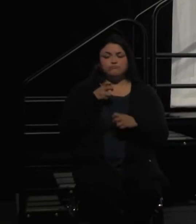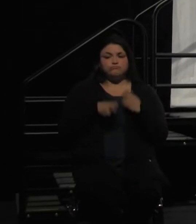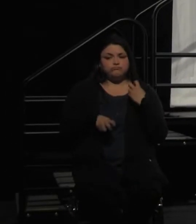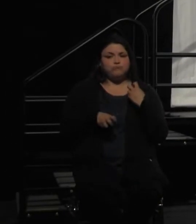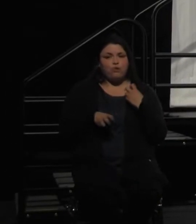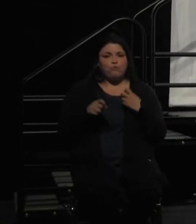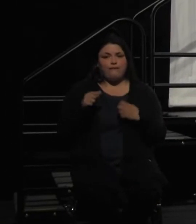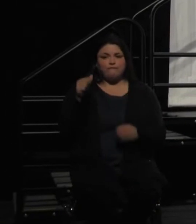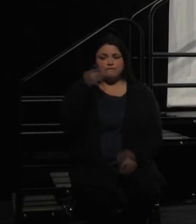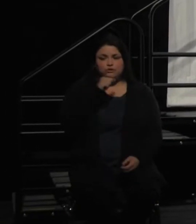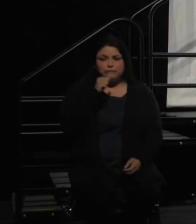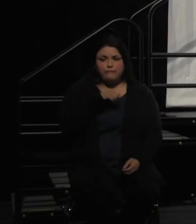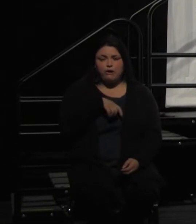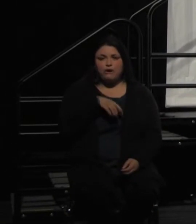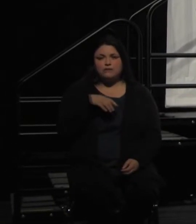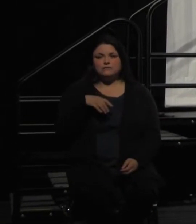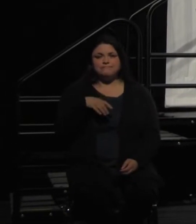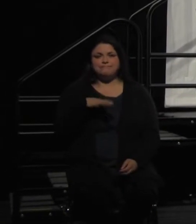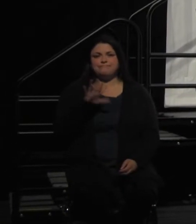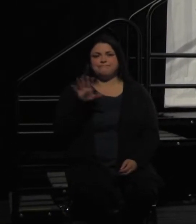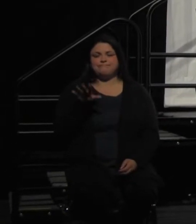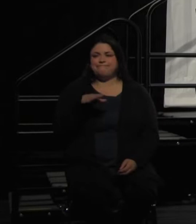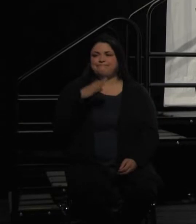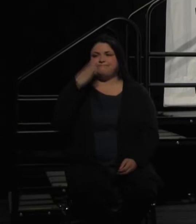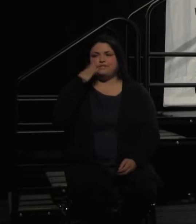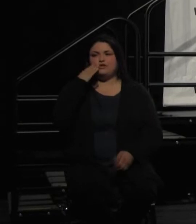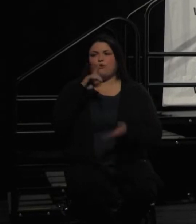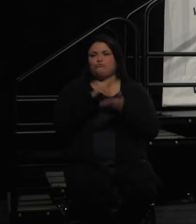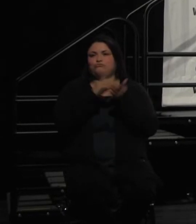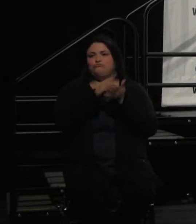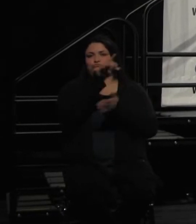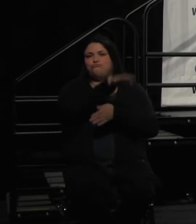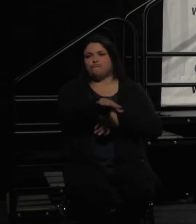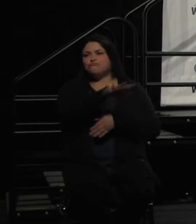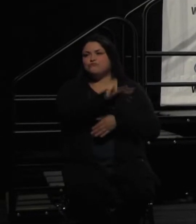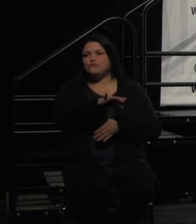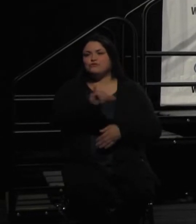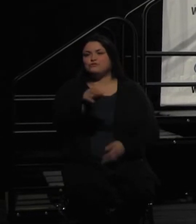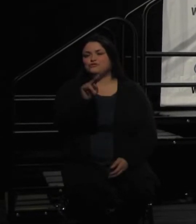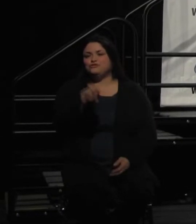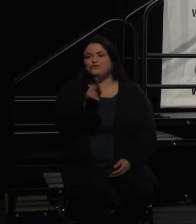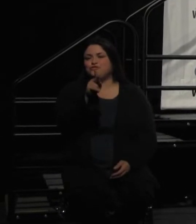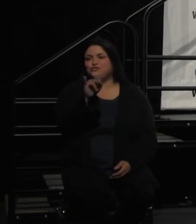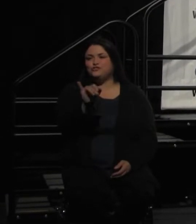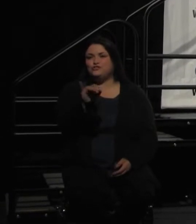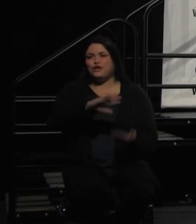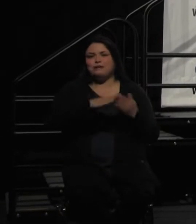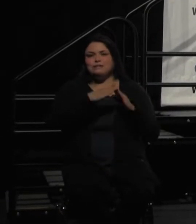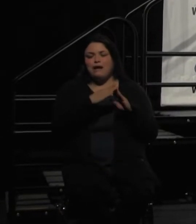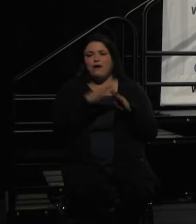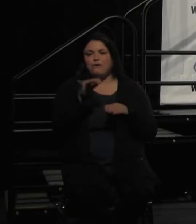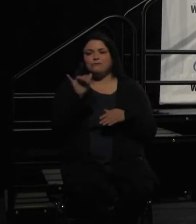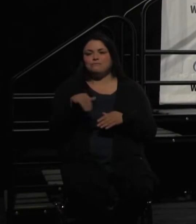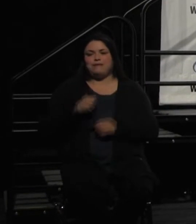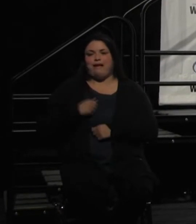in Junkie Winoville, downtown. Junkietown of